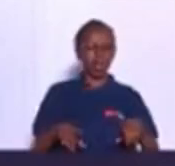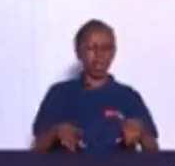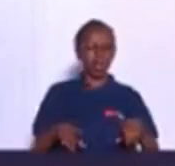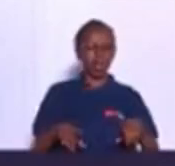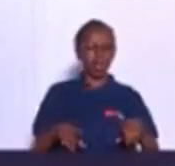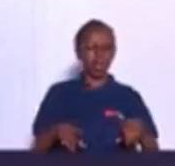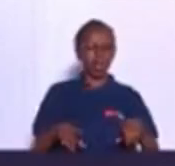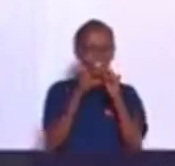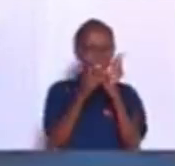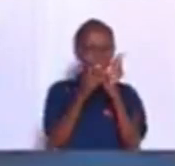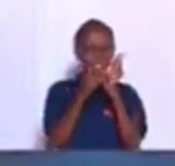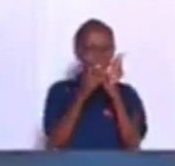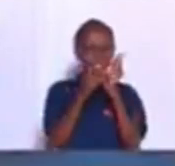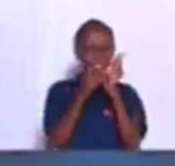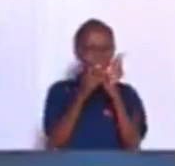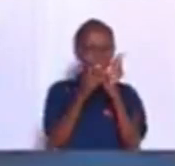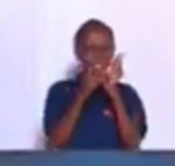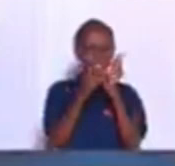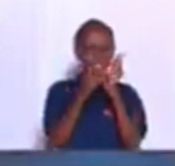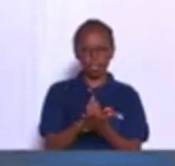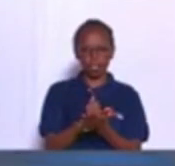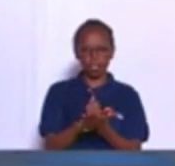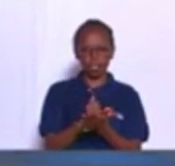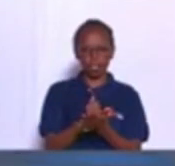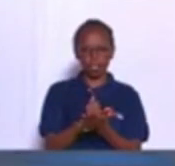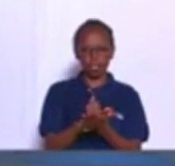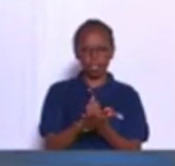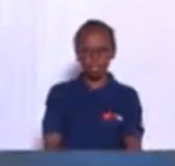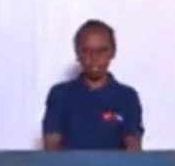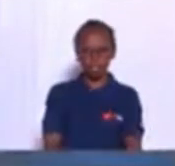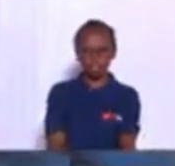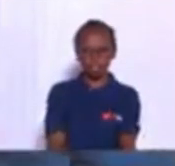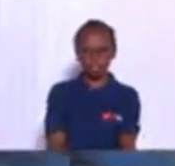Amen. Thank you, Pastor.